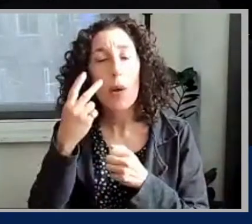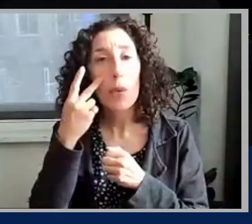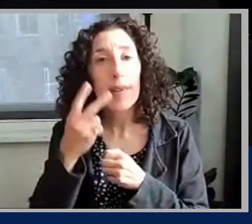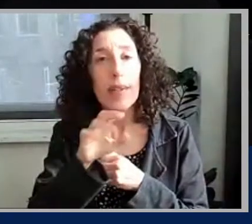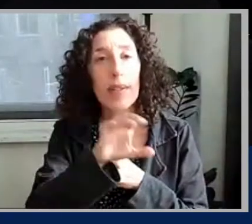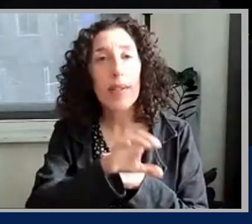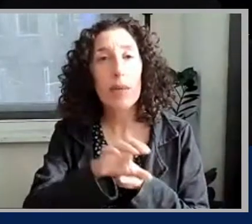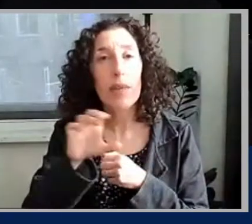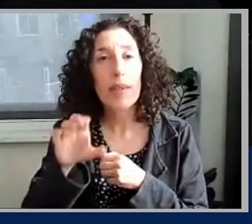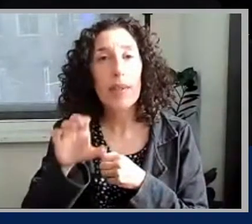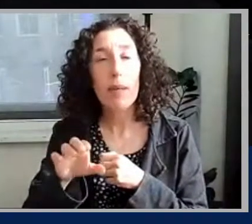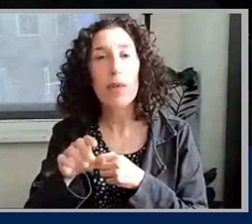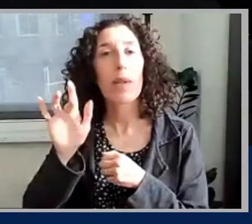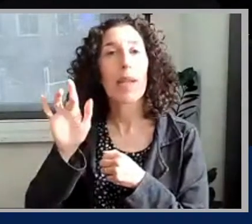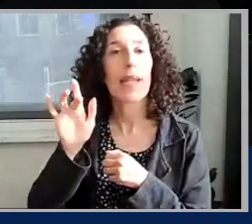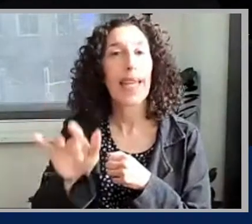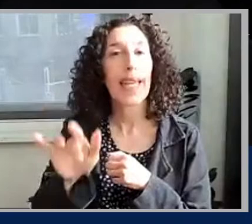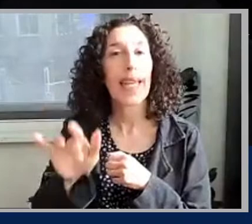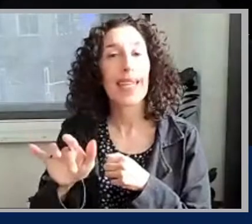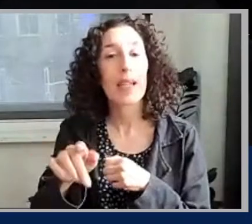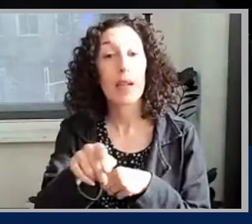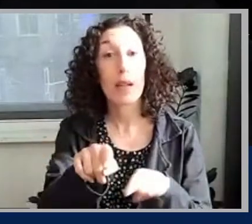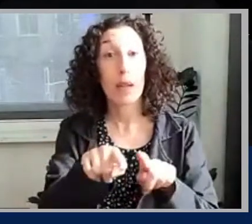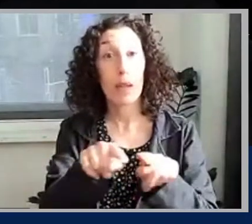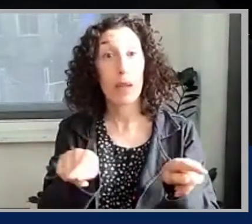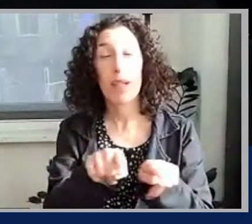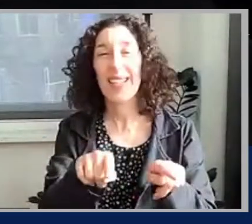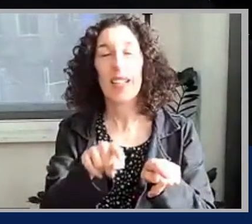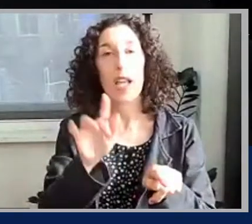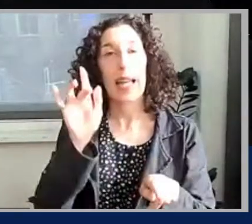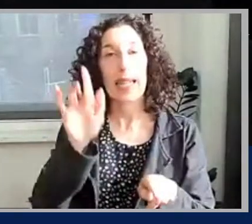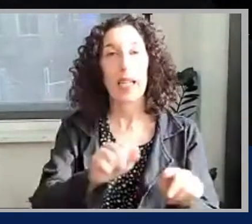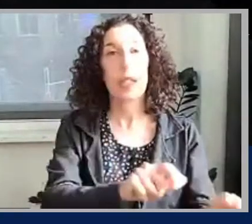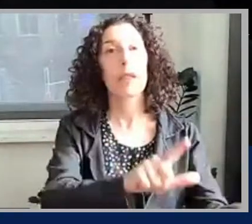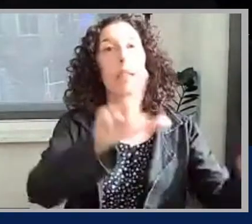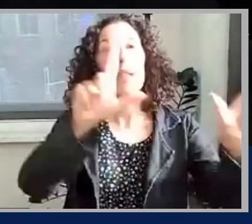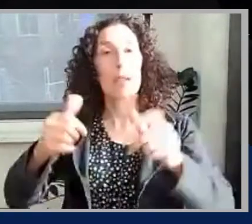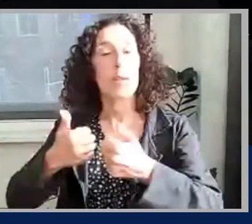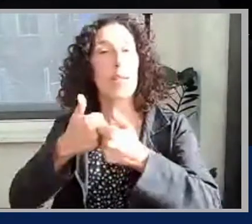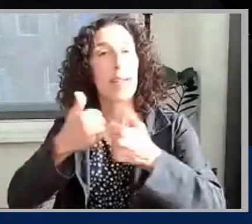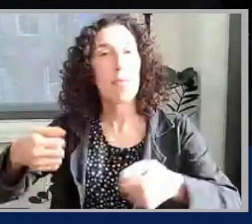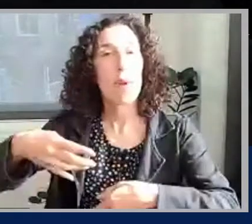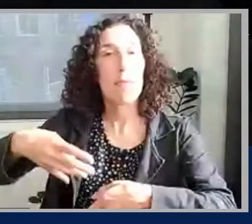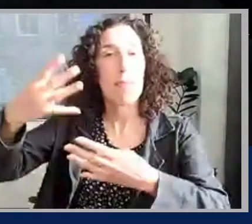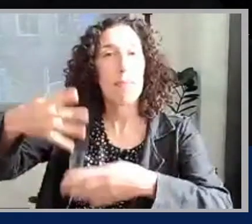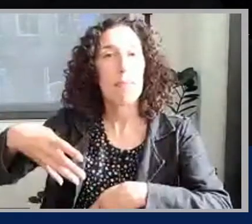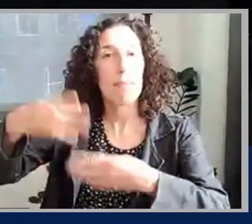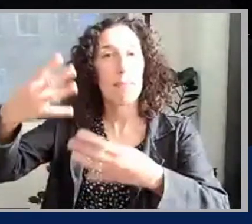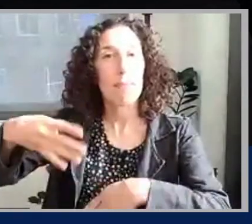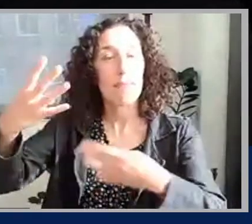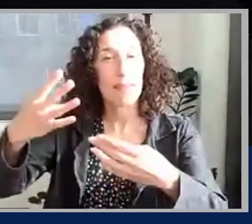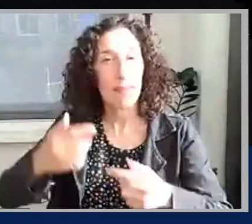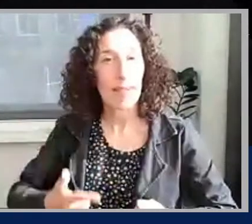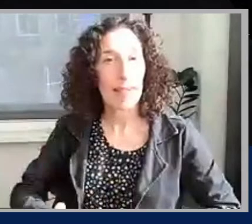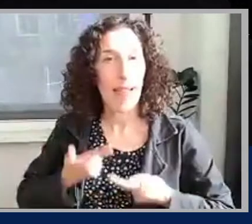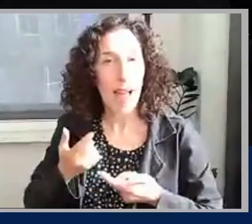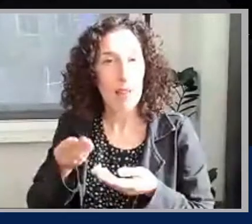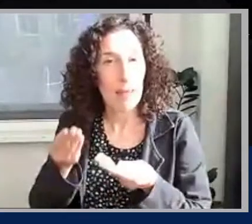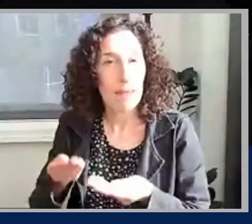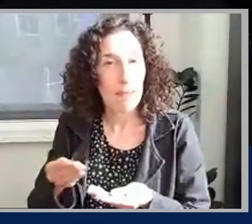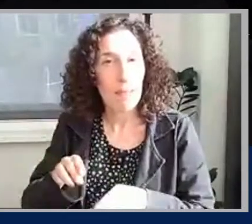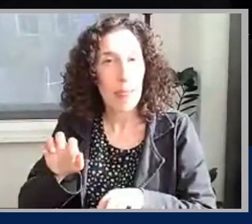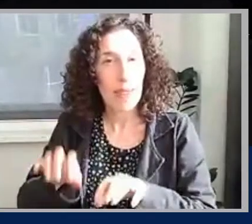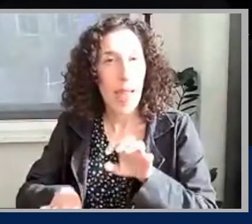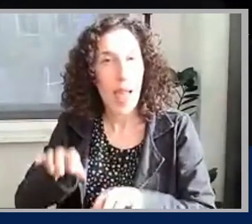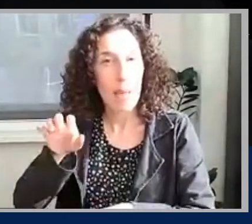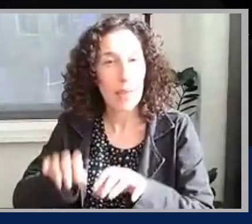click, and it allows you to read live captions, text interpretations of what's going to be said on today's show. It's actually really cool. You